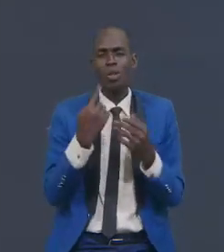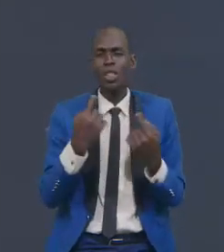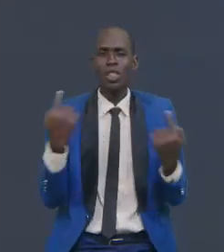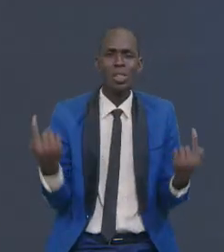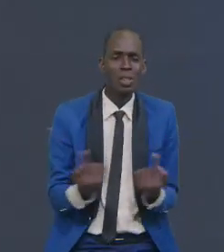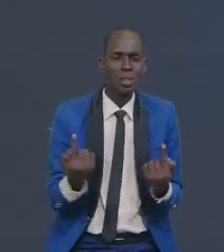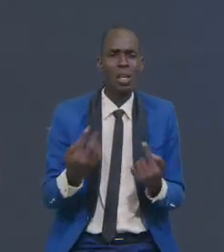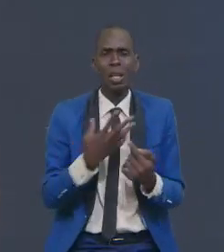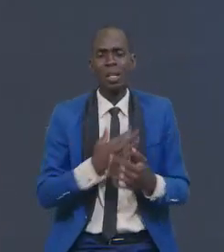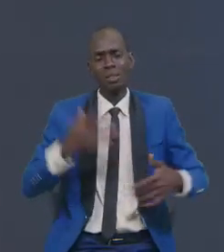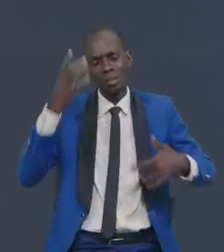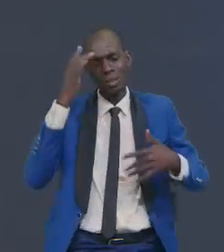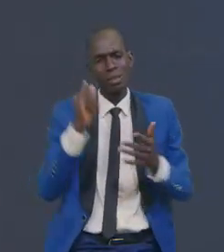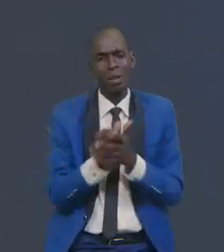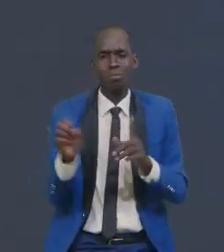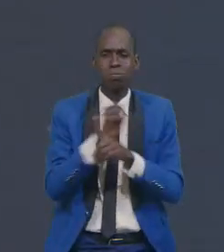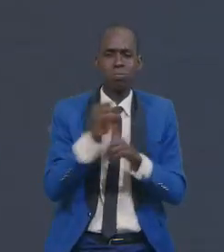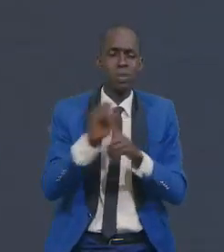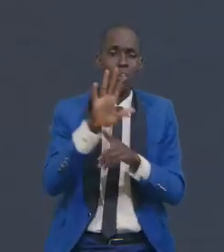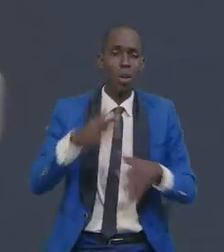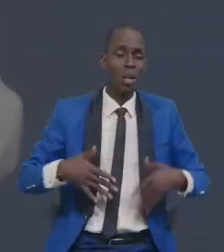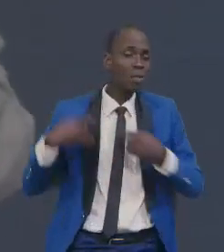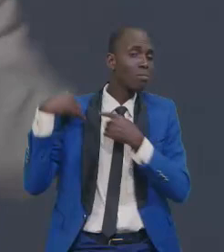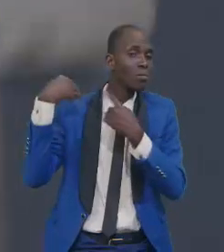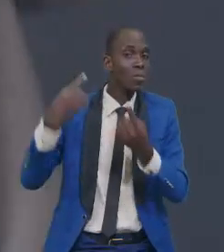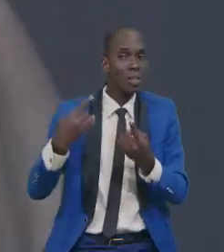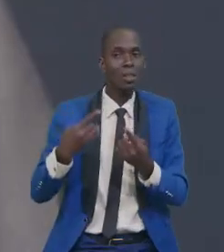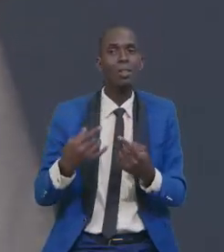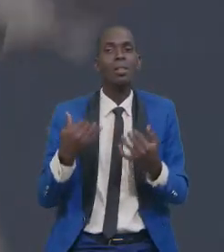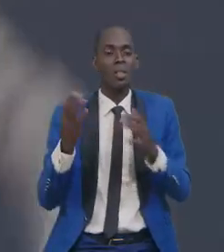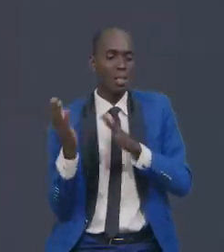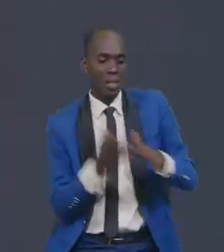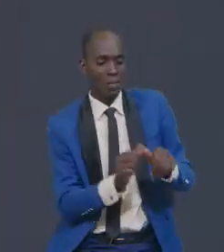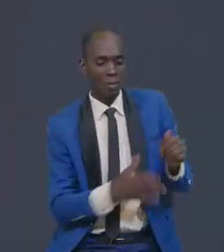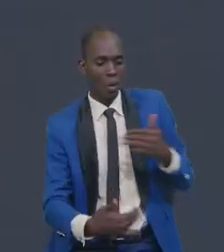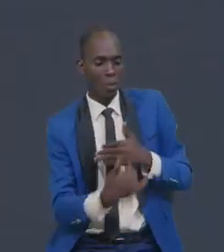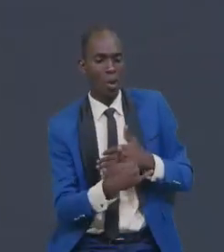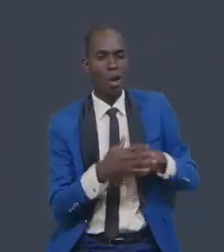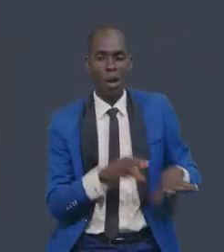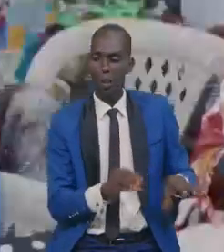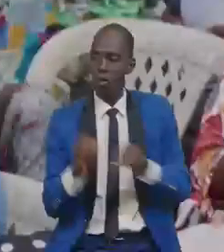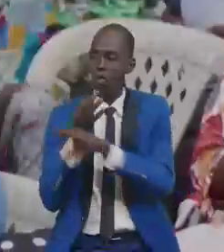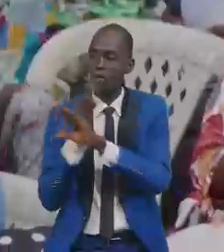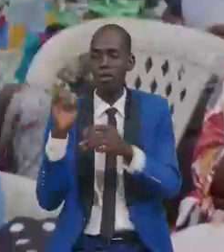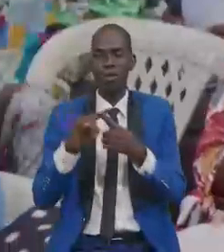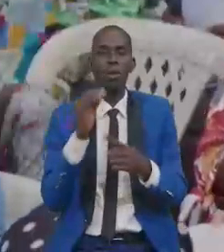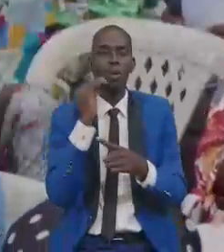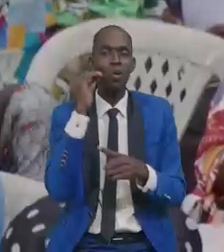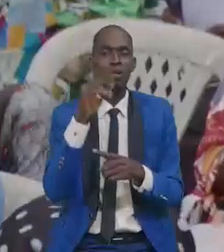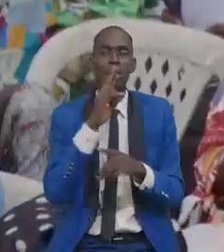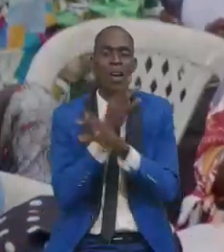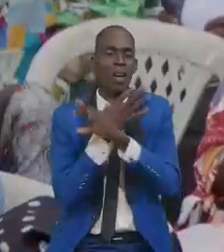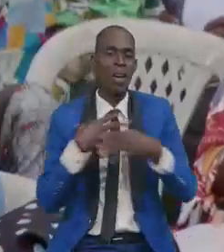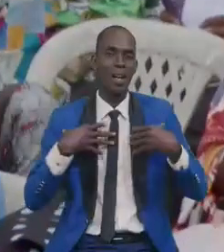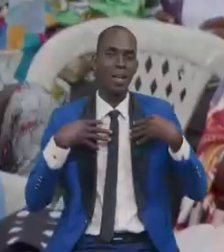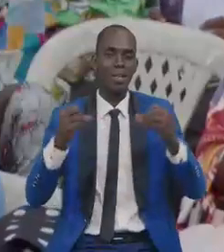that torture your life. You'll arise, leave everything behind, and you go free. You are healed. Look at